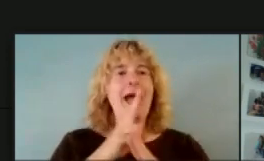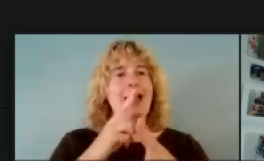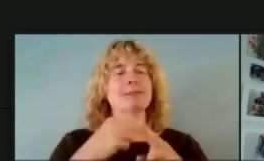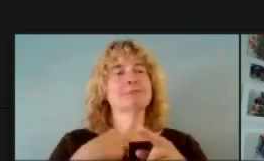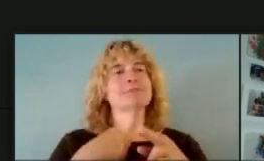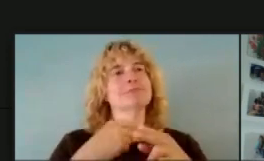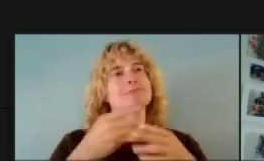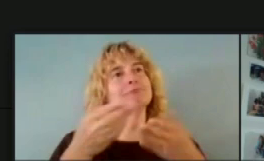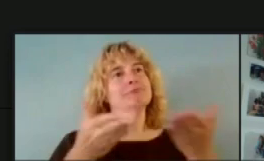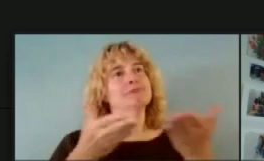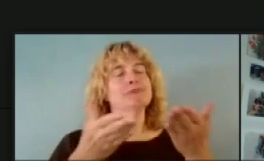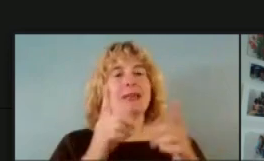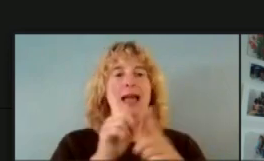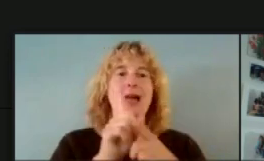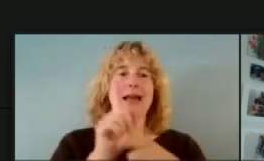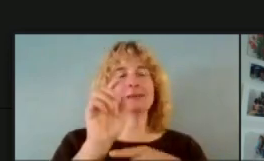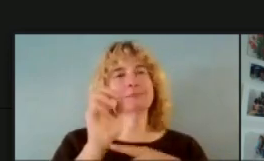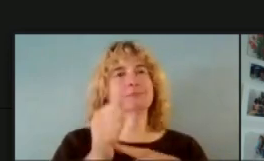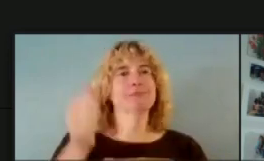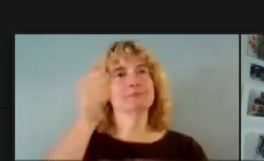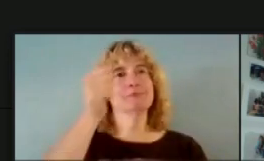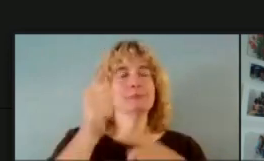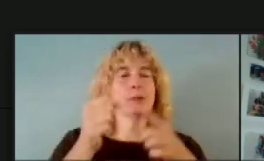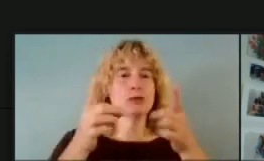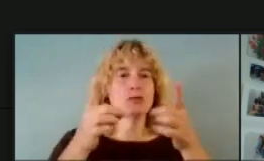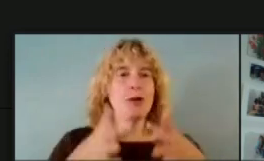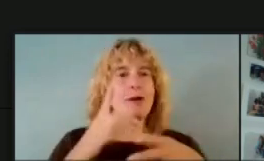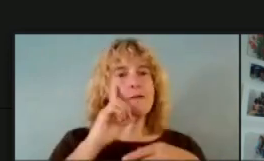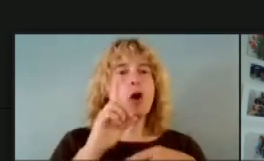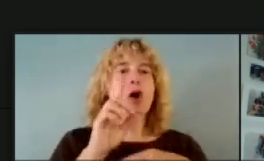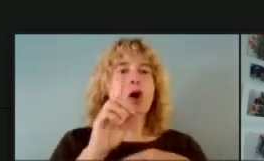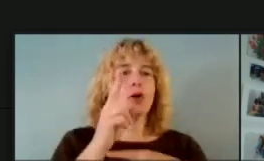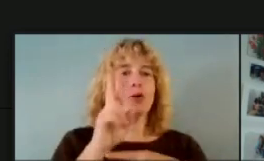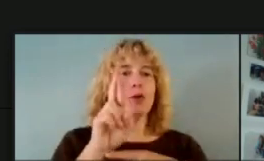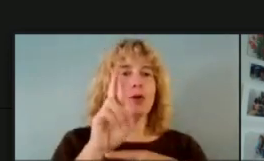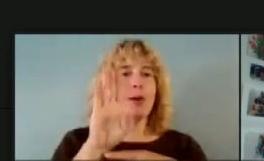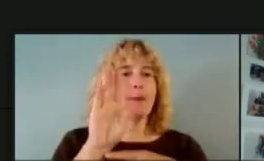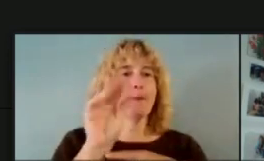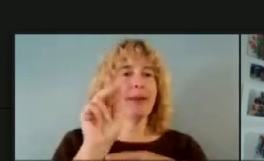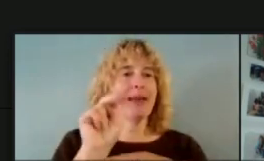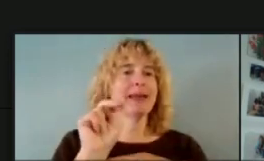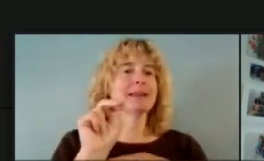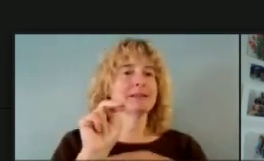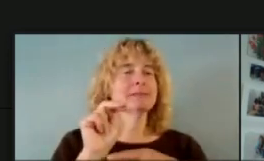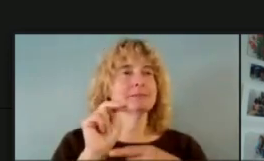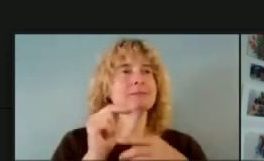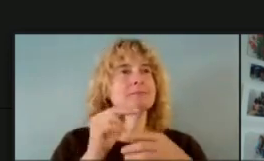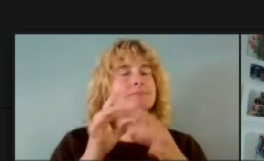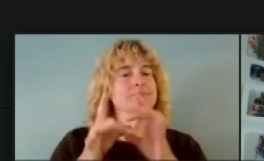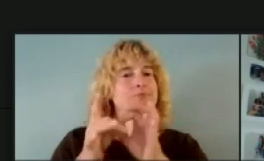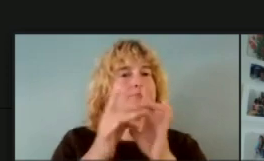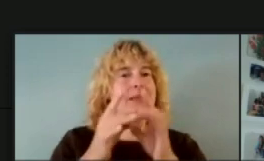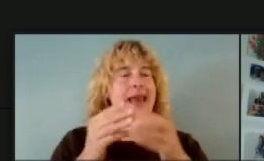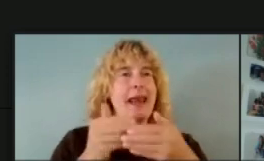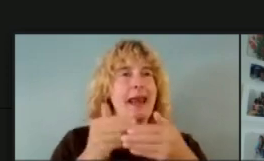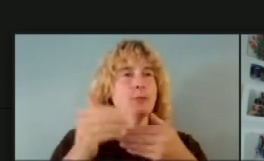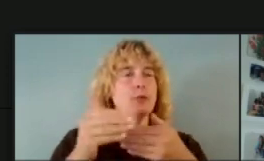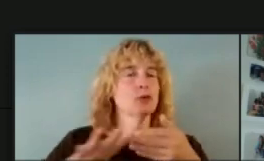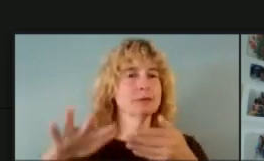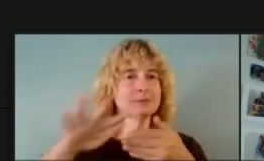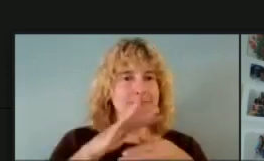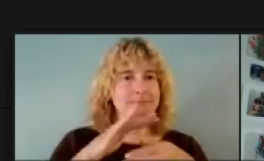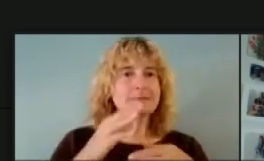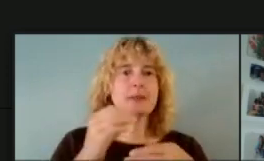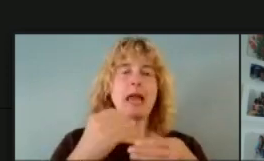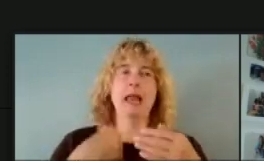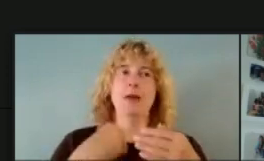Initiative. I'm also a proud member of this coalition. And as Jametta said, I'm moderating today's town hall. I'll